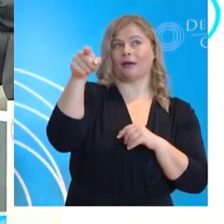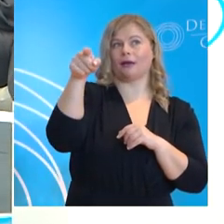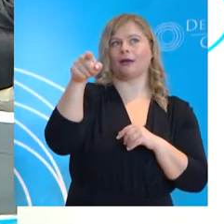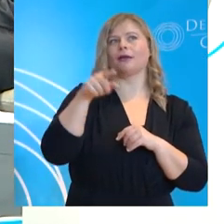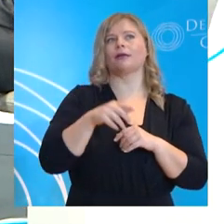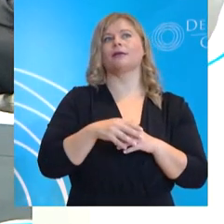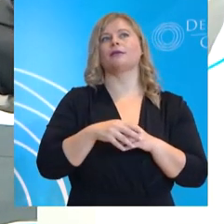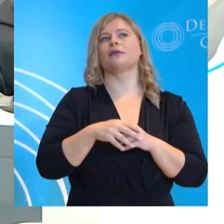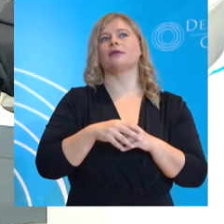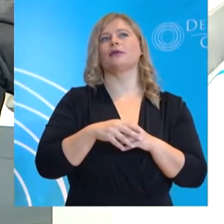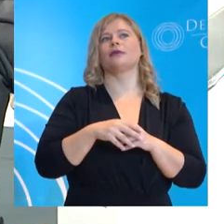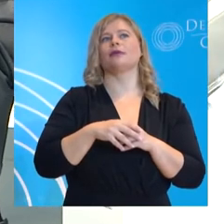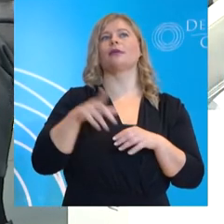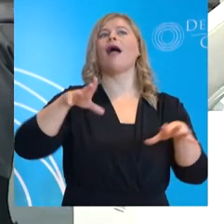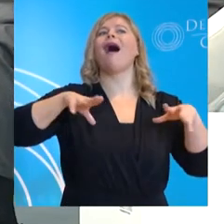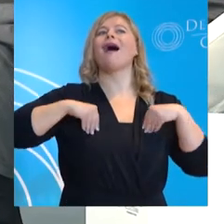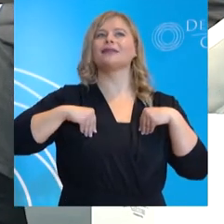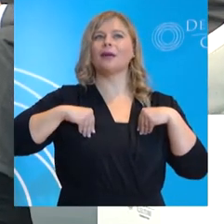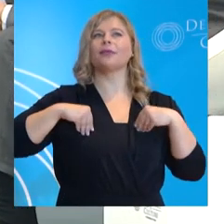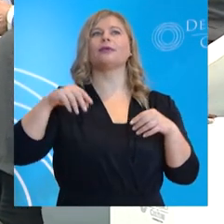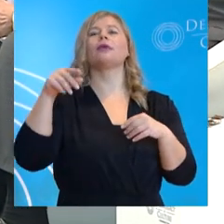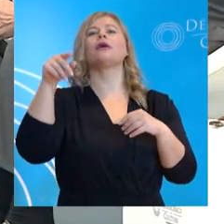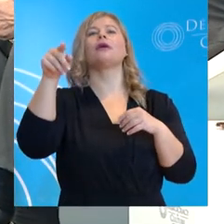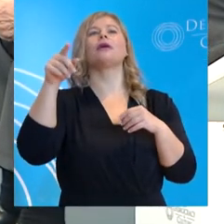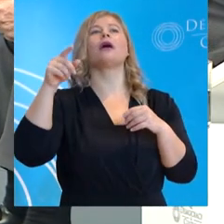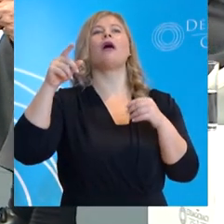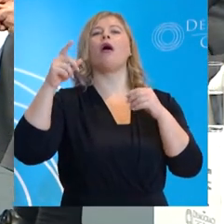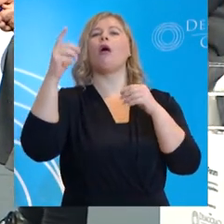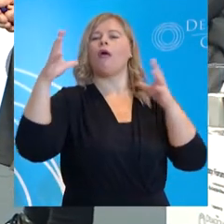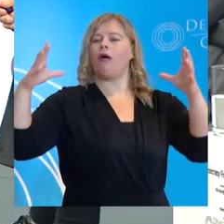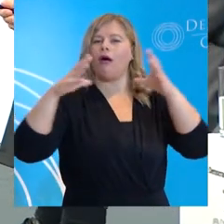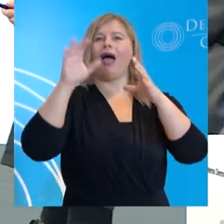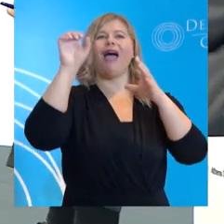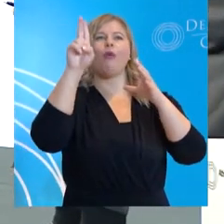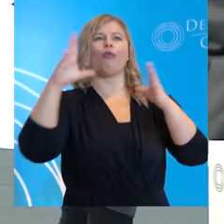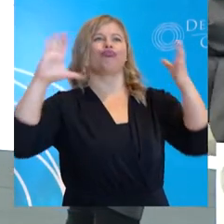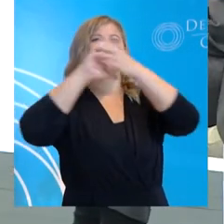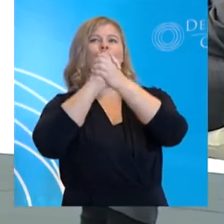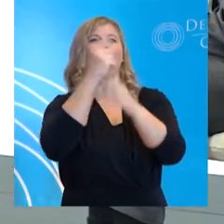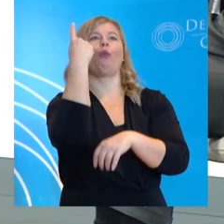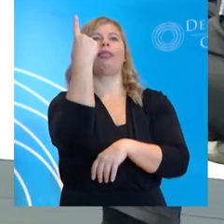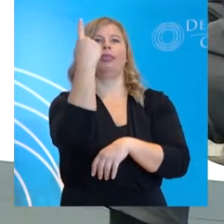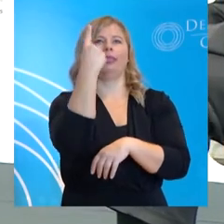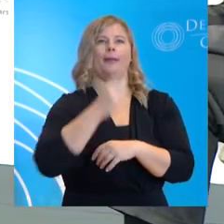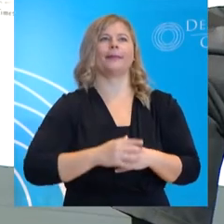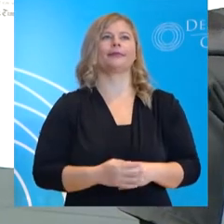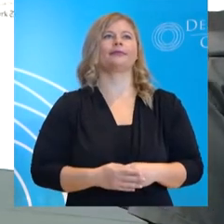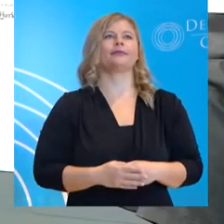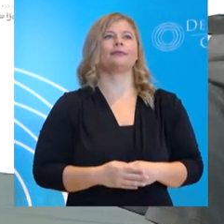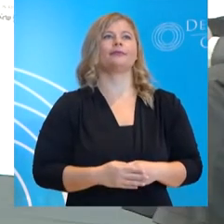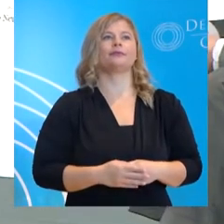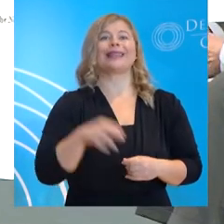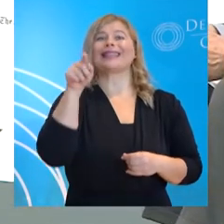on top of the structural funds, to help turbocharge our digital and green transformation. And that is why I'm very